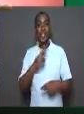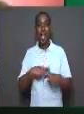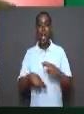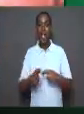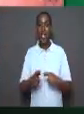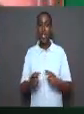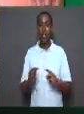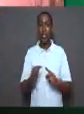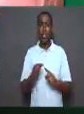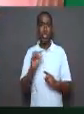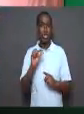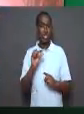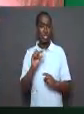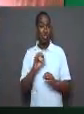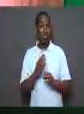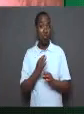small forms.